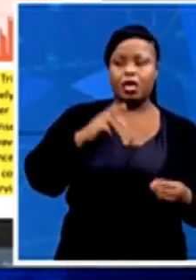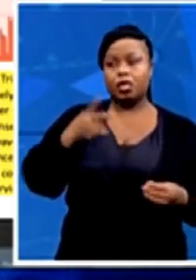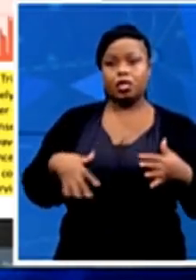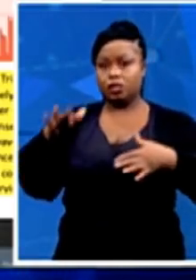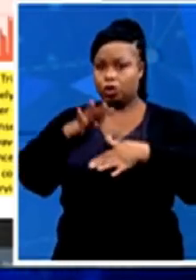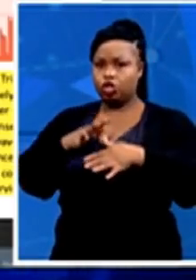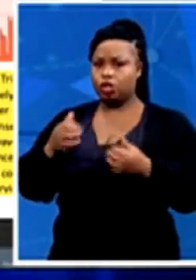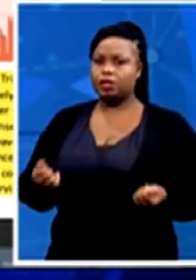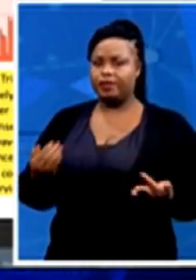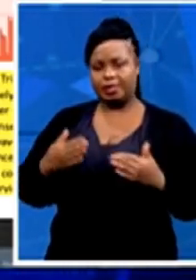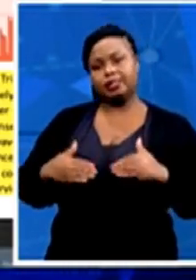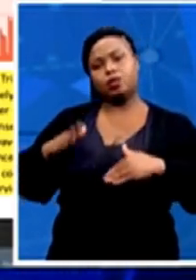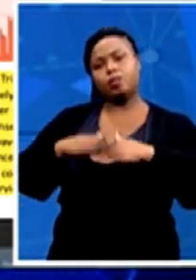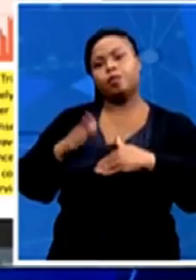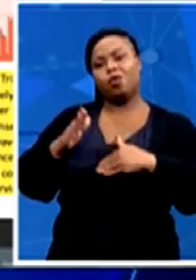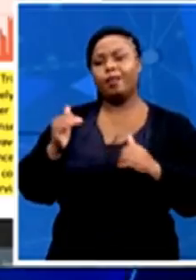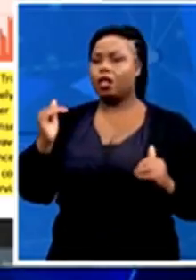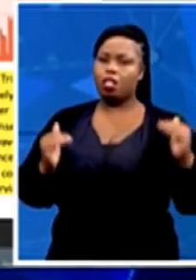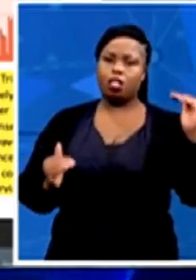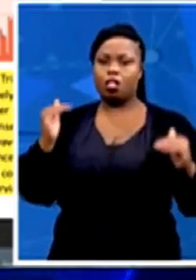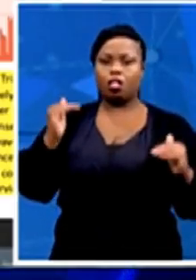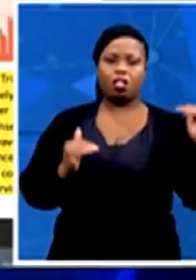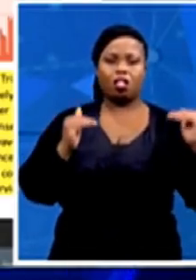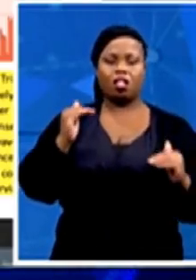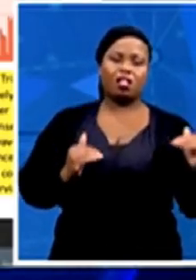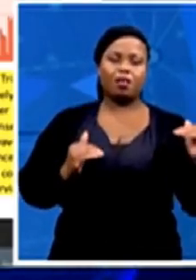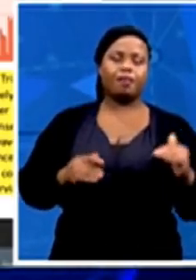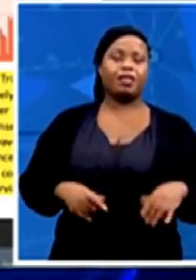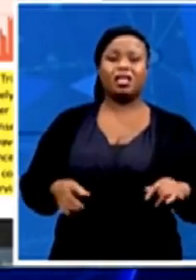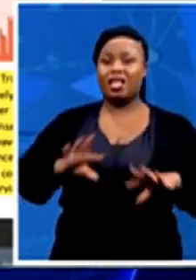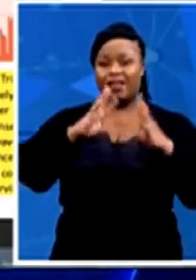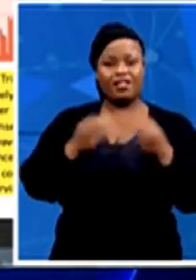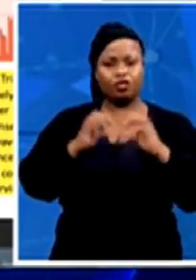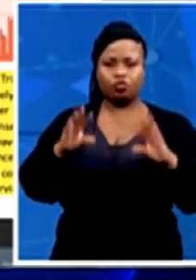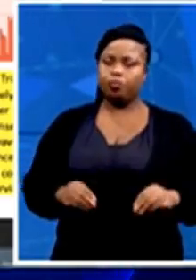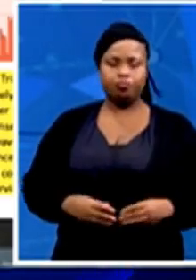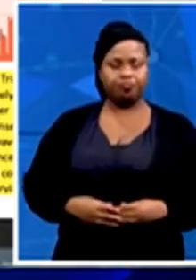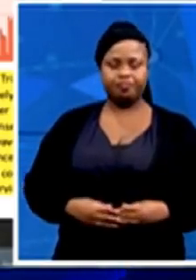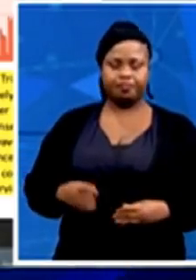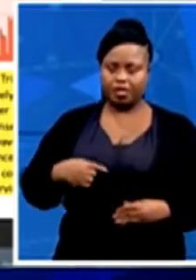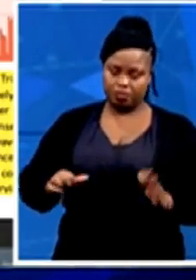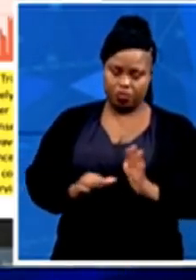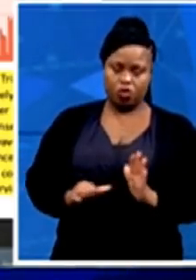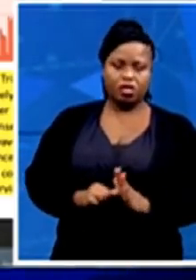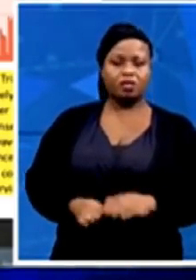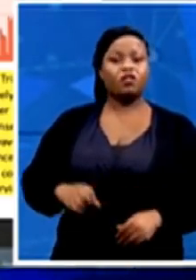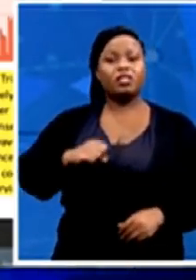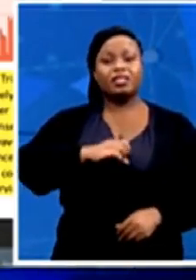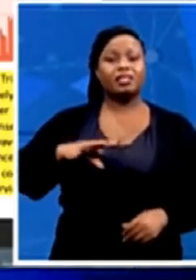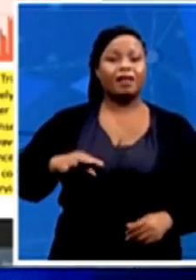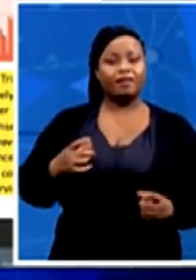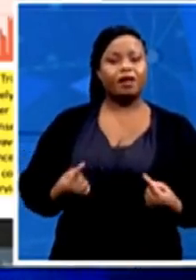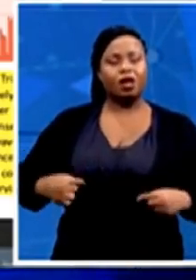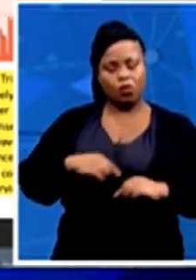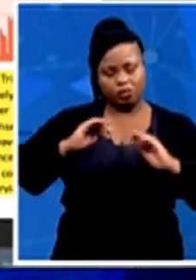probably the most important thing for me today is safeguarding and protecting the well-being of our staff, because it is our staff that's now right in the